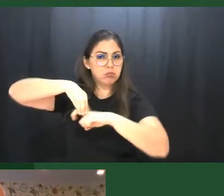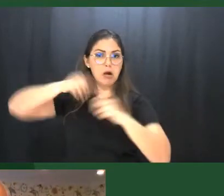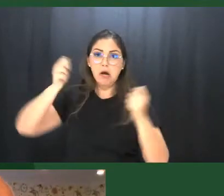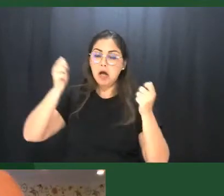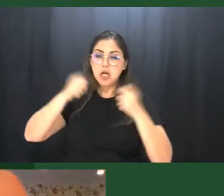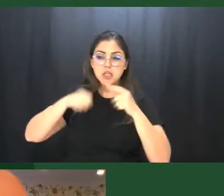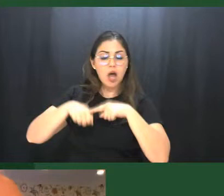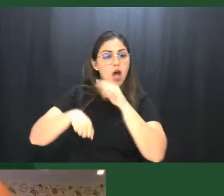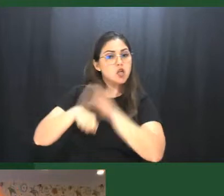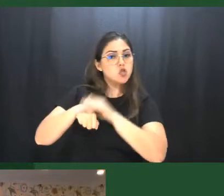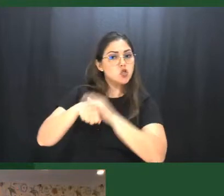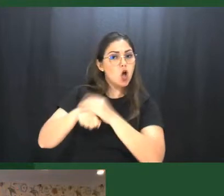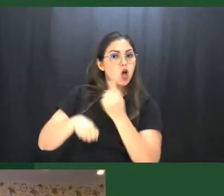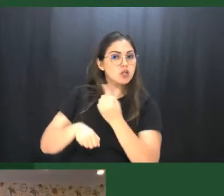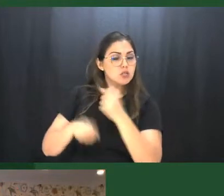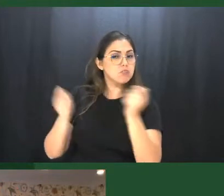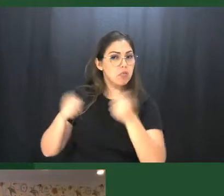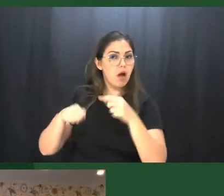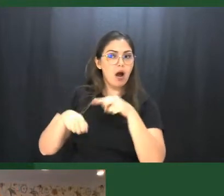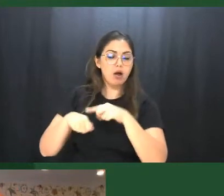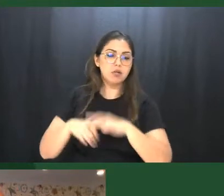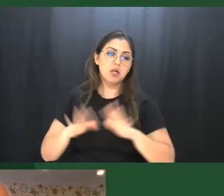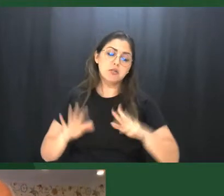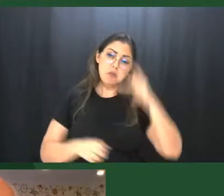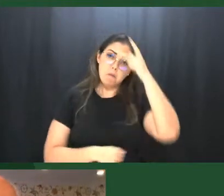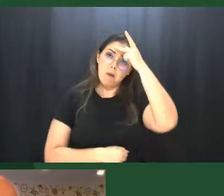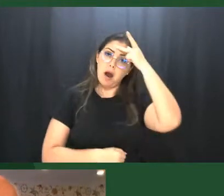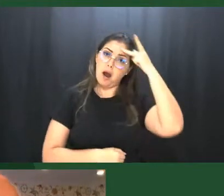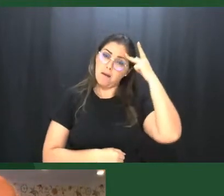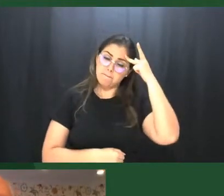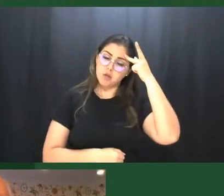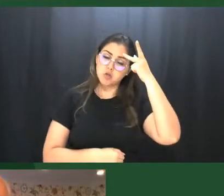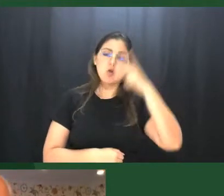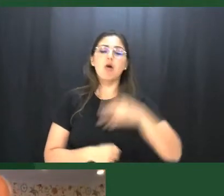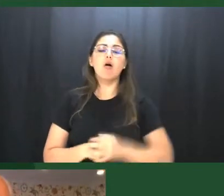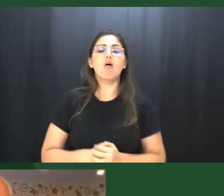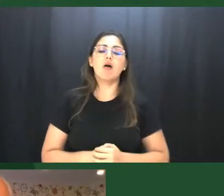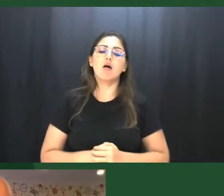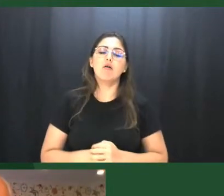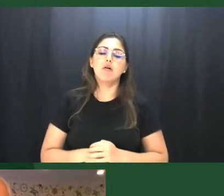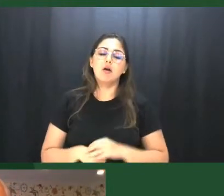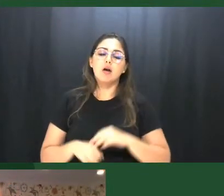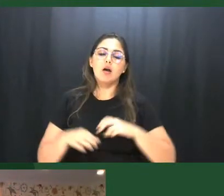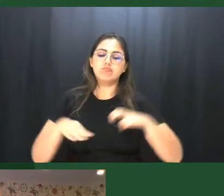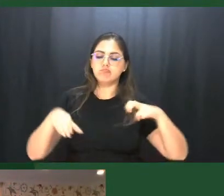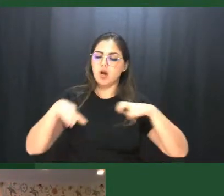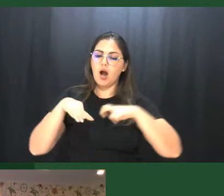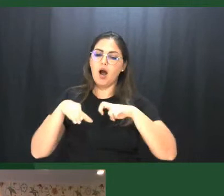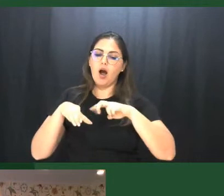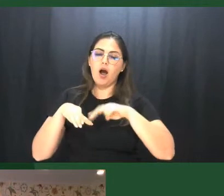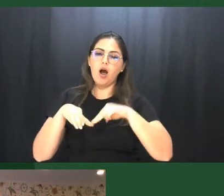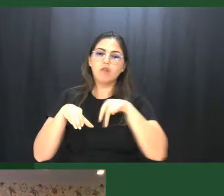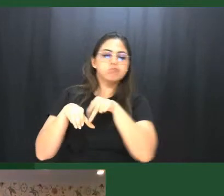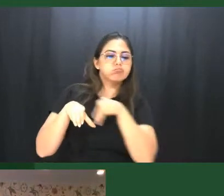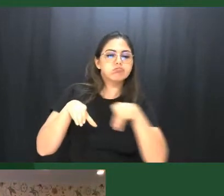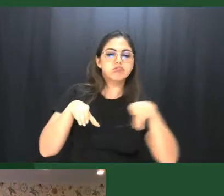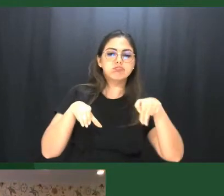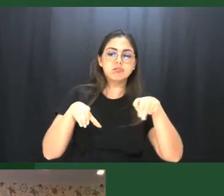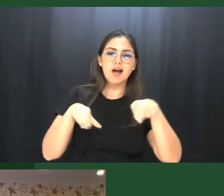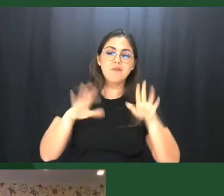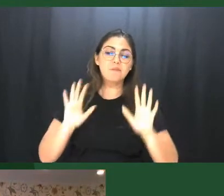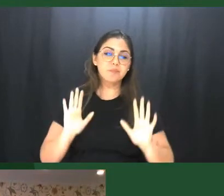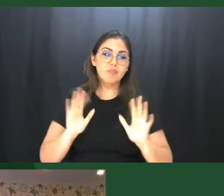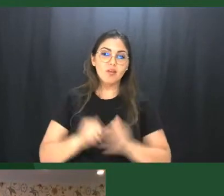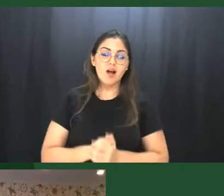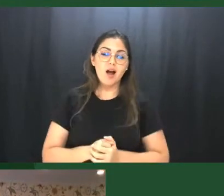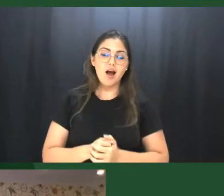parks. And when you want your car, you call it and it comes back, and then you drive your car. So some aspects, if we look